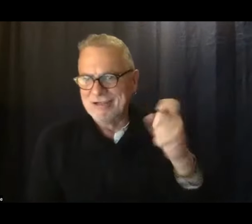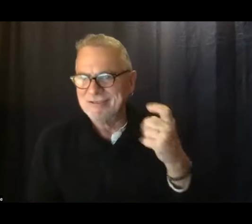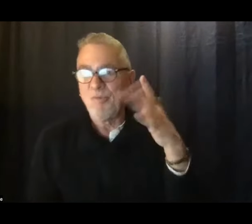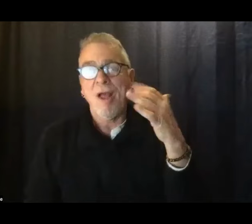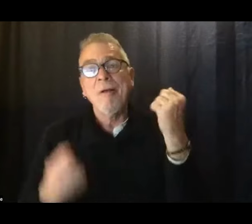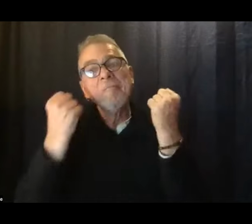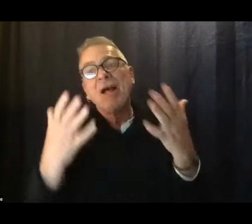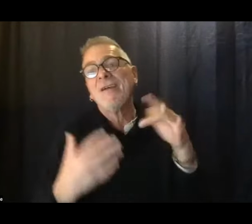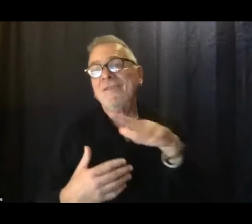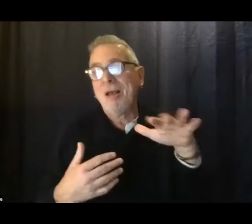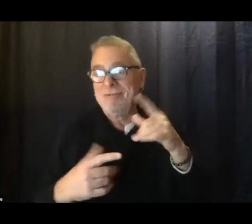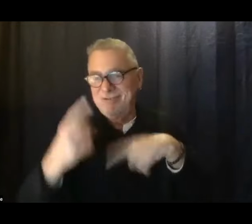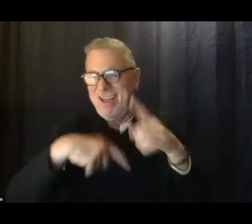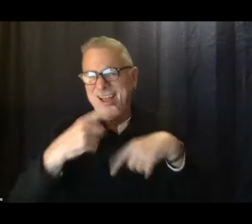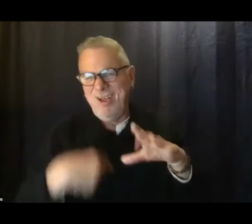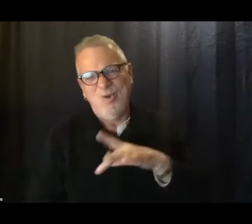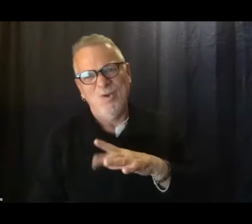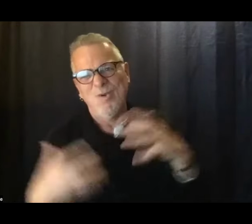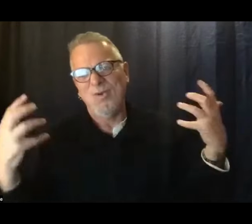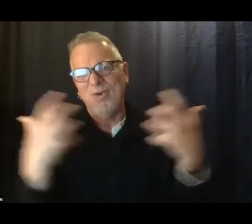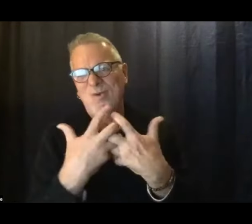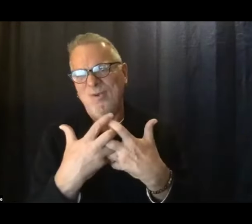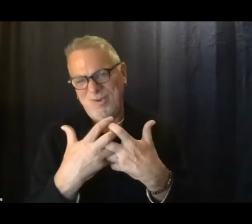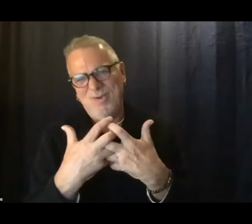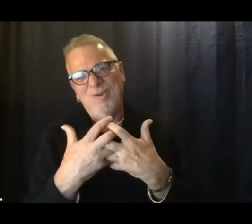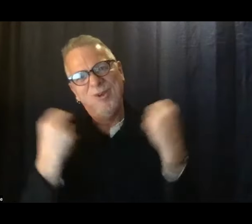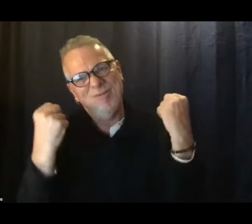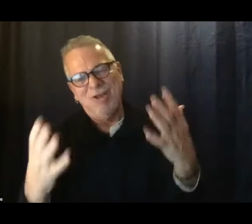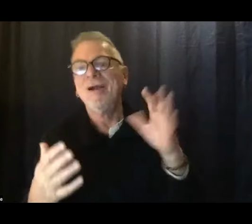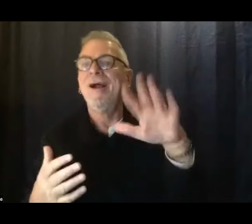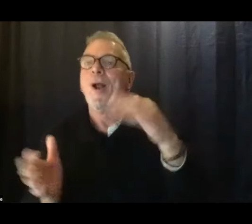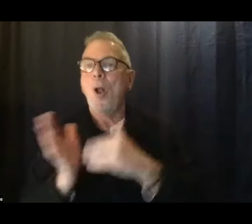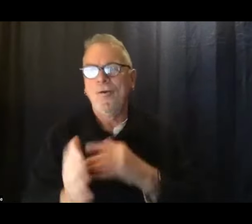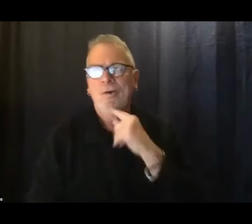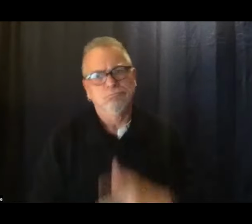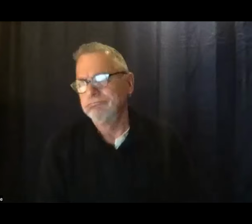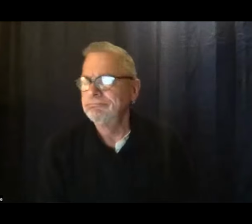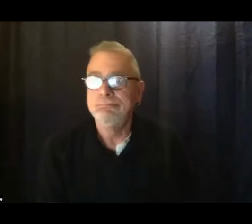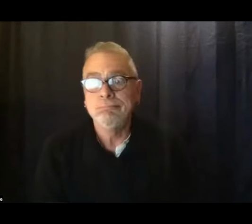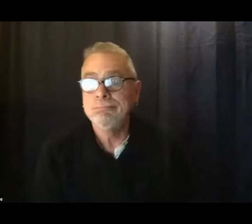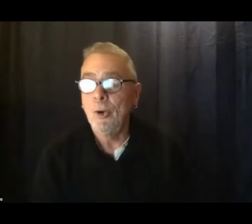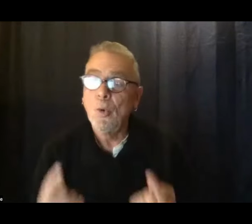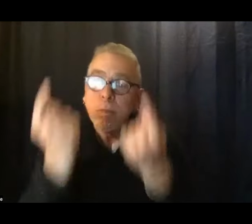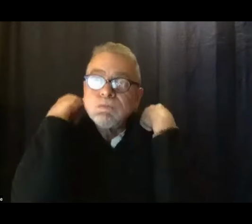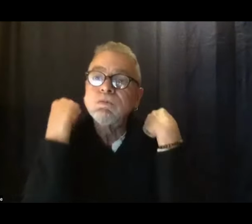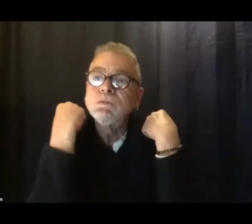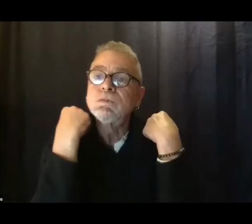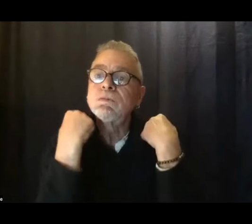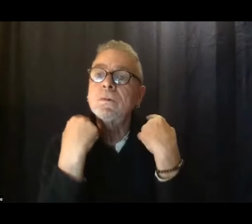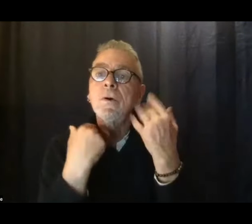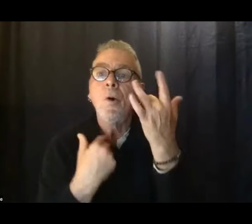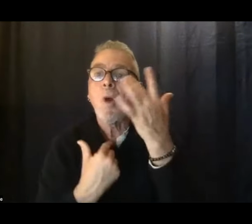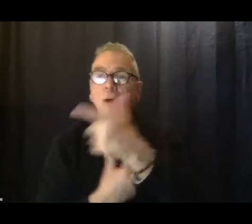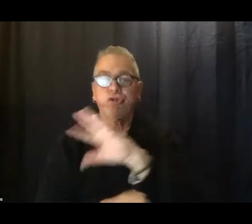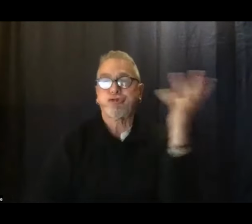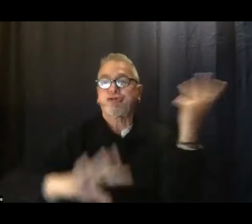All right, lexicalized, some of my favorites, and they are amazing. I have to tell you, and they